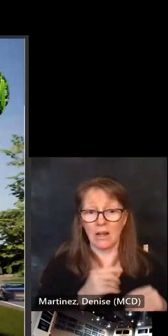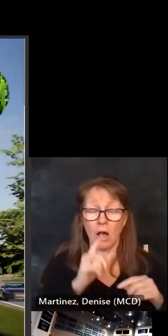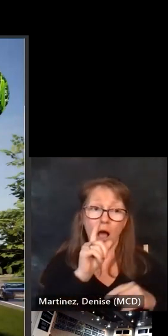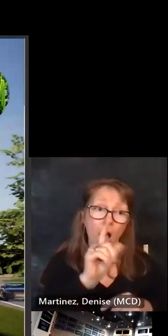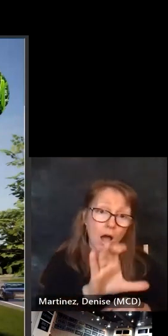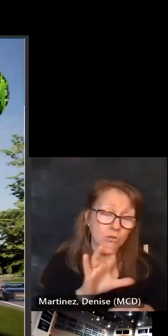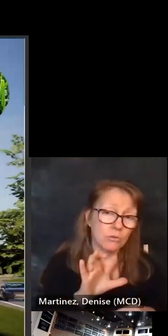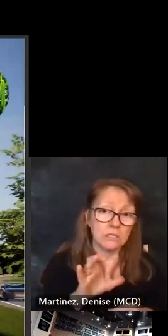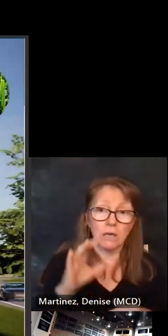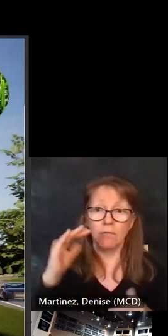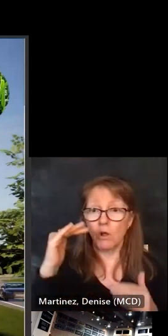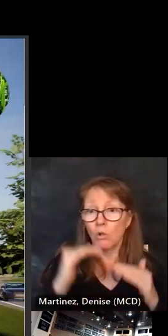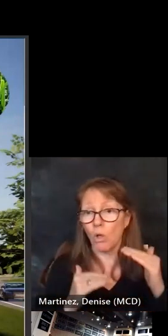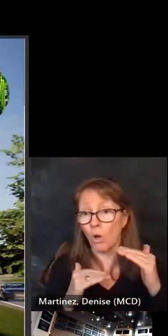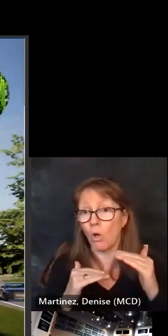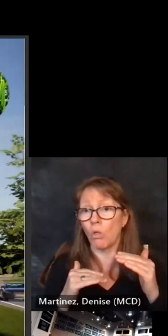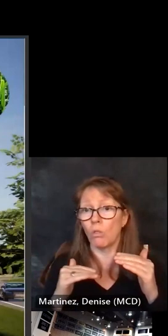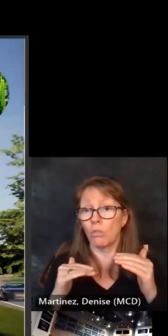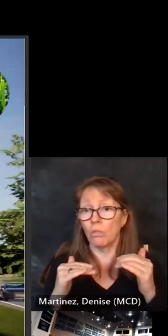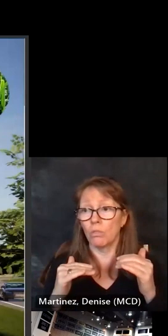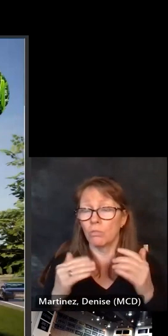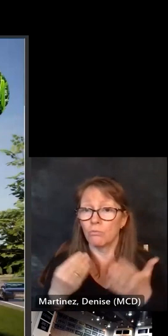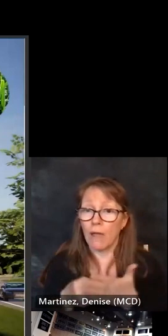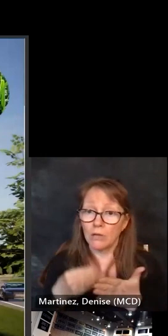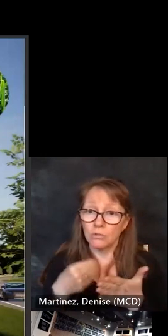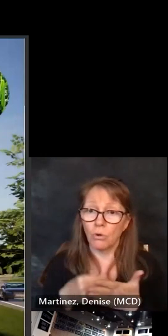supportive housing units